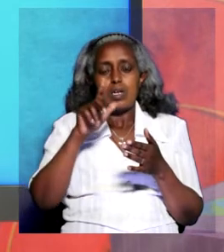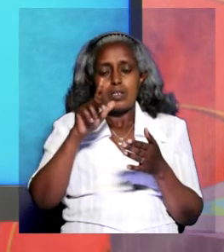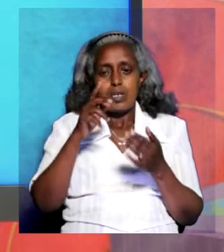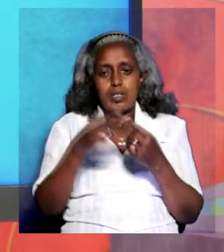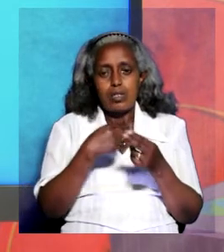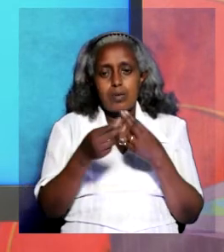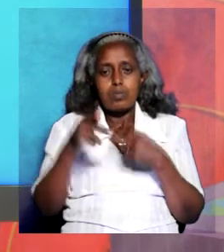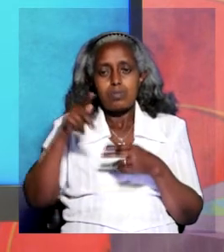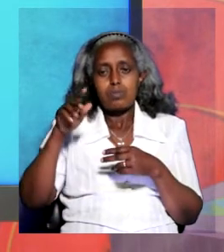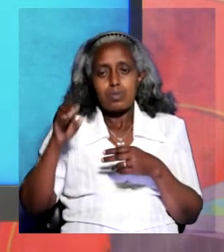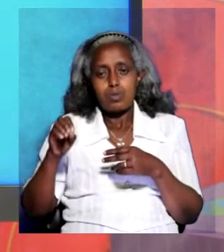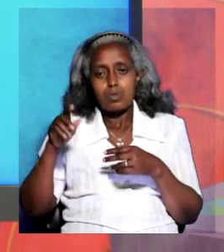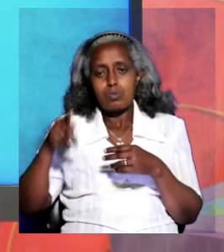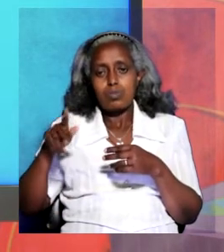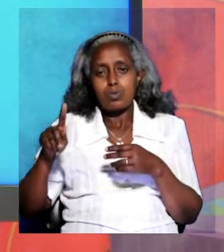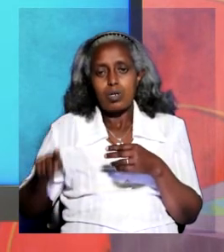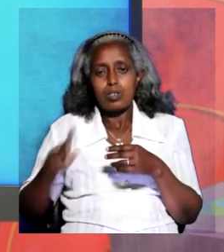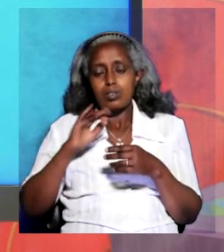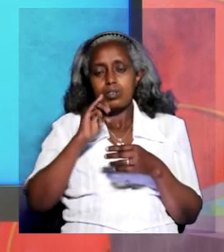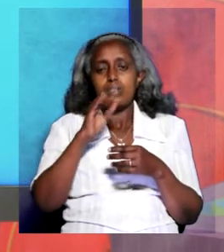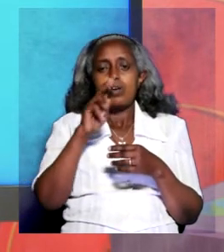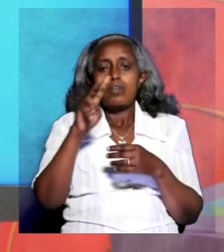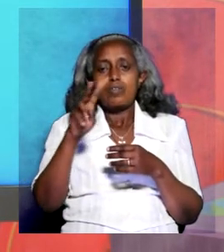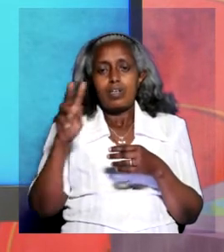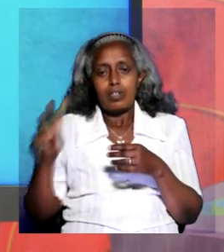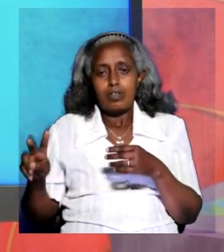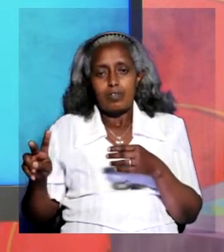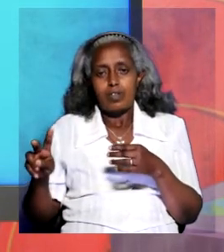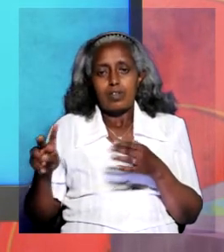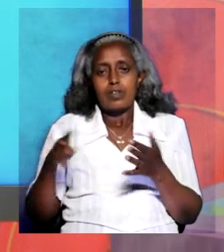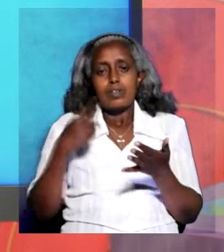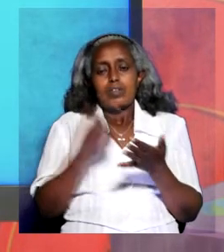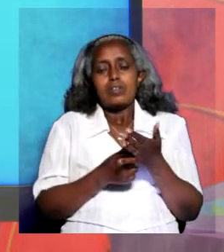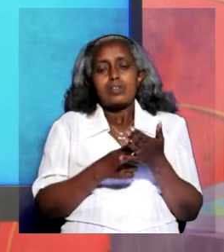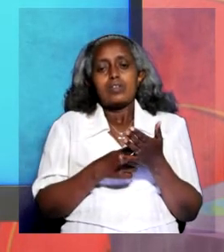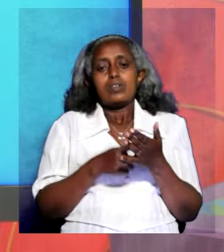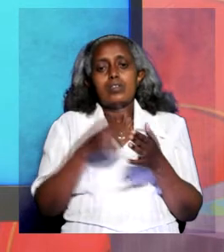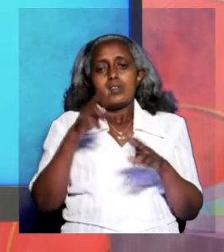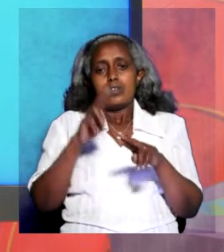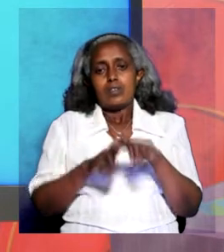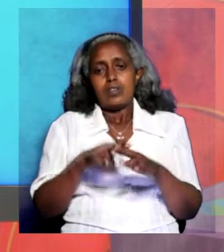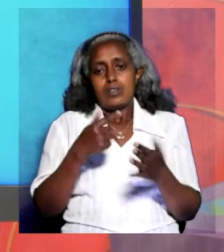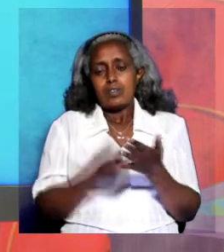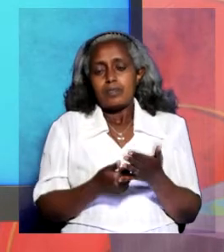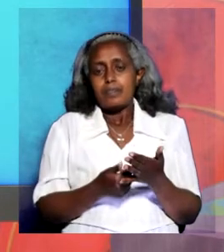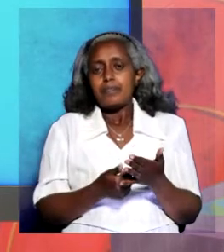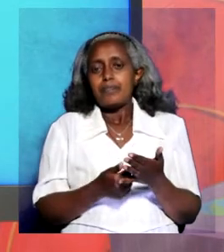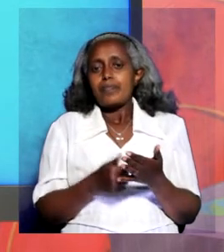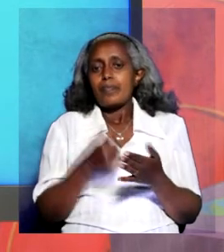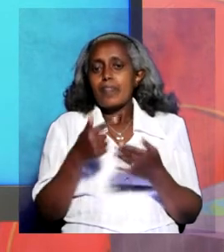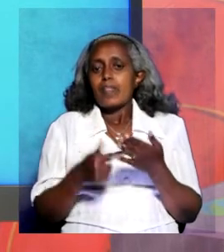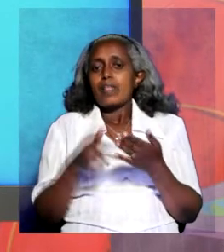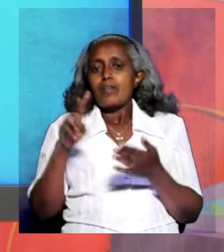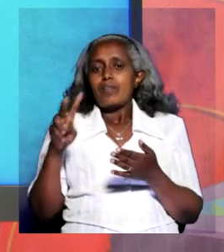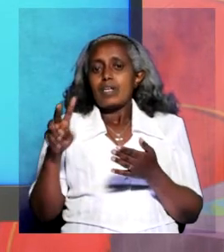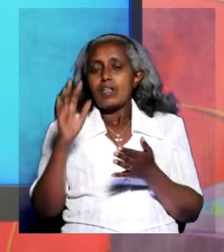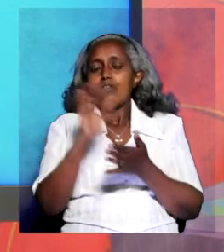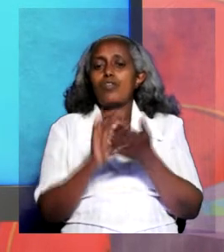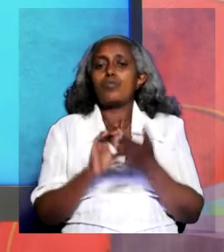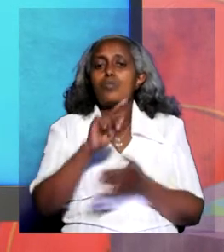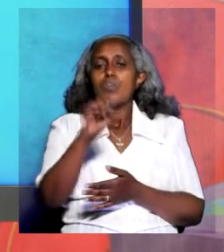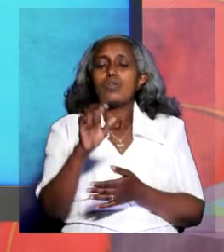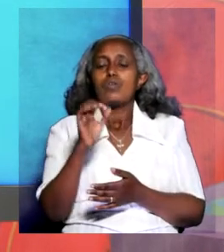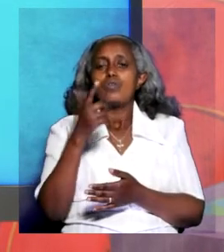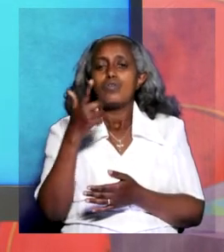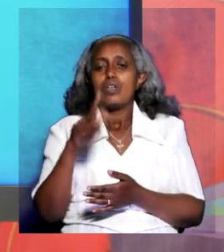P naught P1 is given by vector V, just we stated here. Therefore, this is a vector form of equation of a